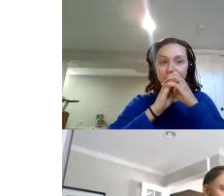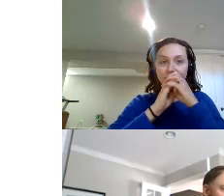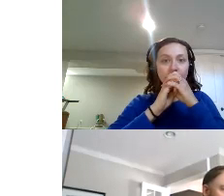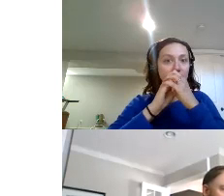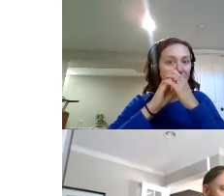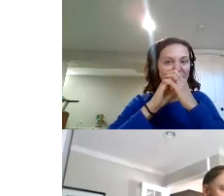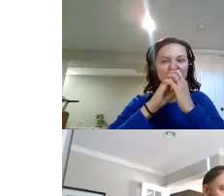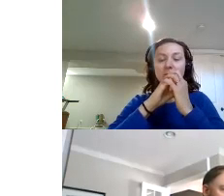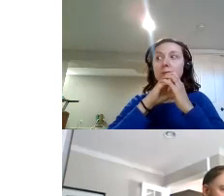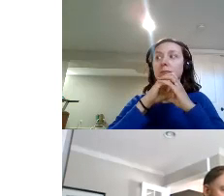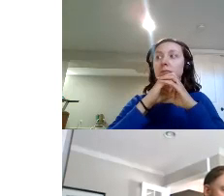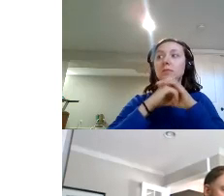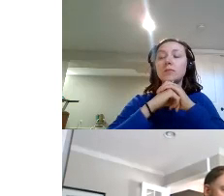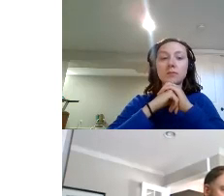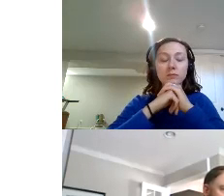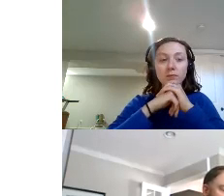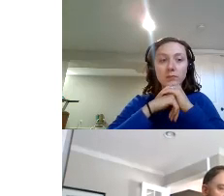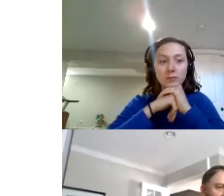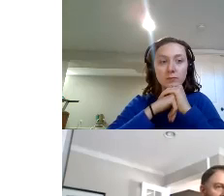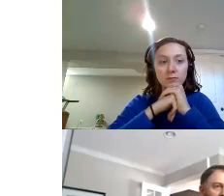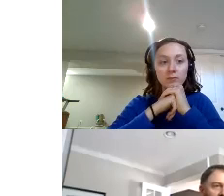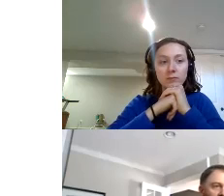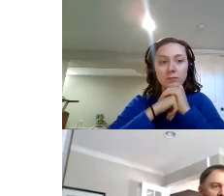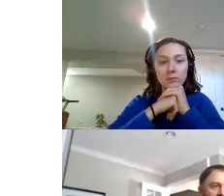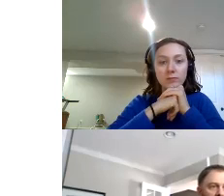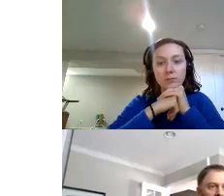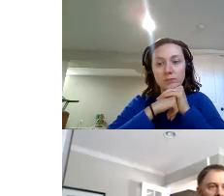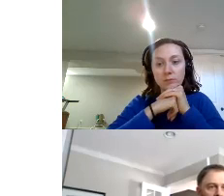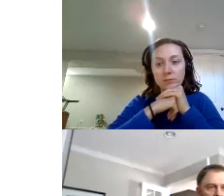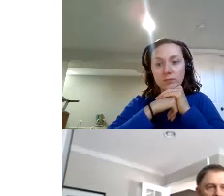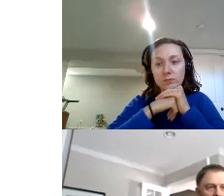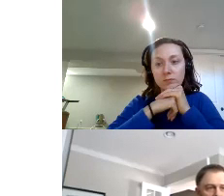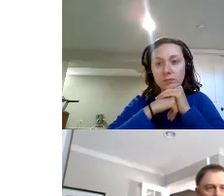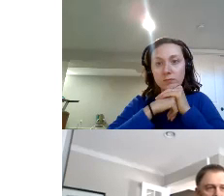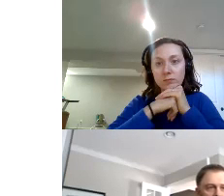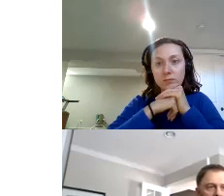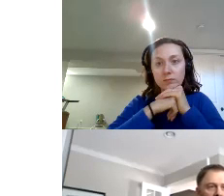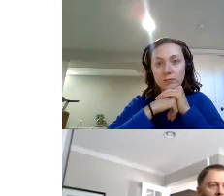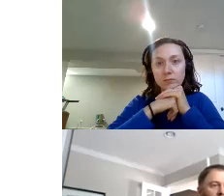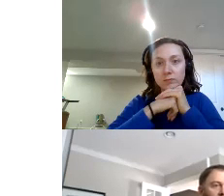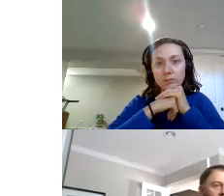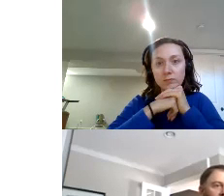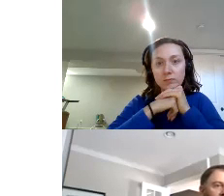got data from the Colorado Behavioral Risk Factor Surveillance System, or BRFIS, Colorado Child Health Survey, the